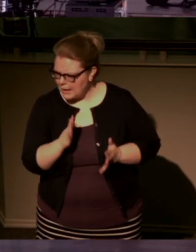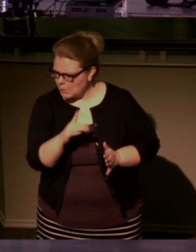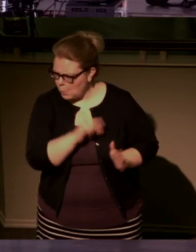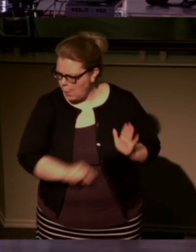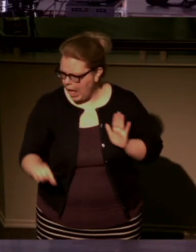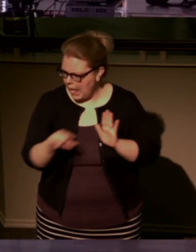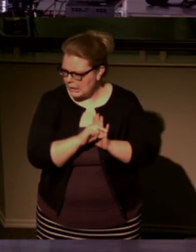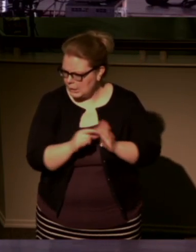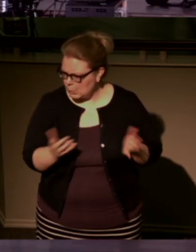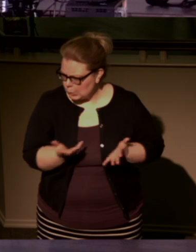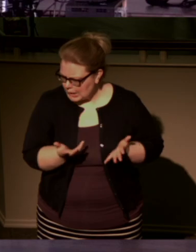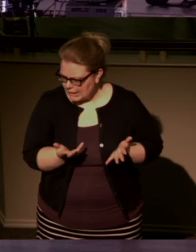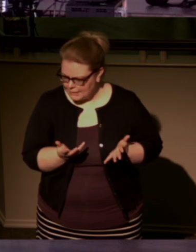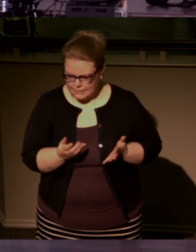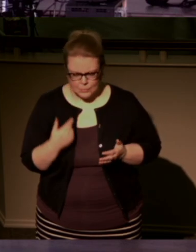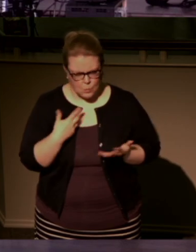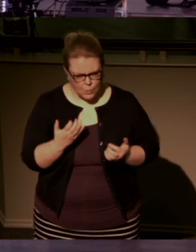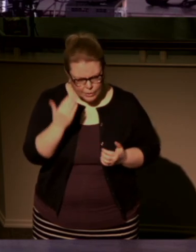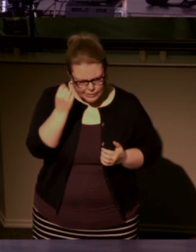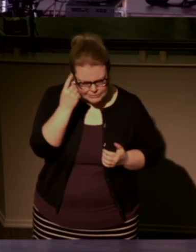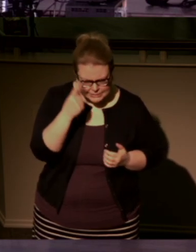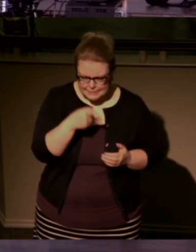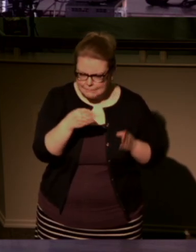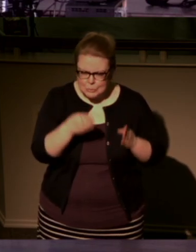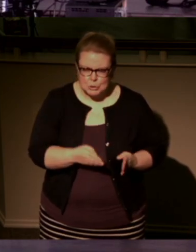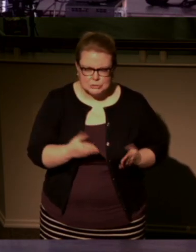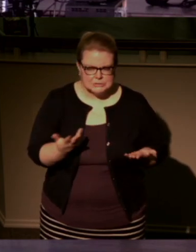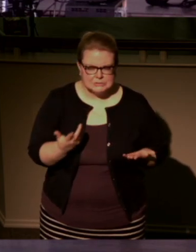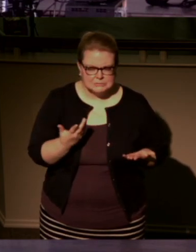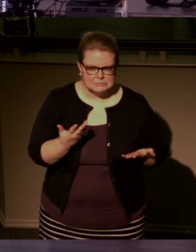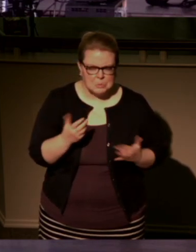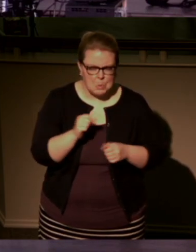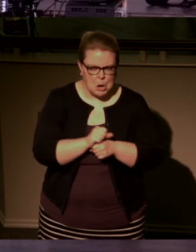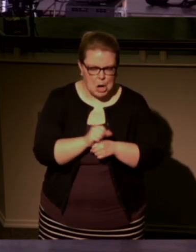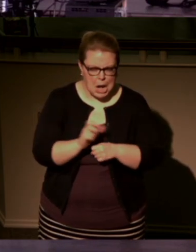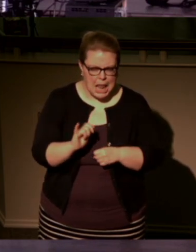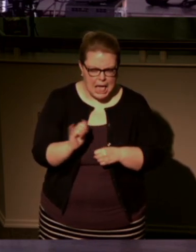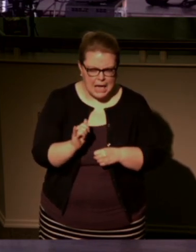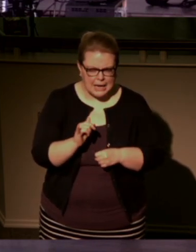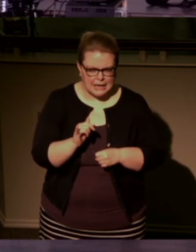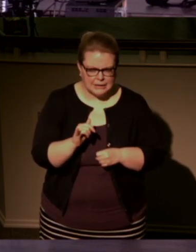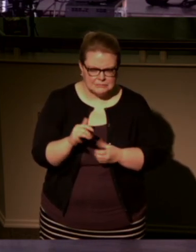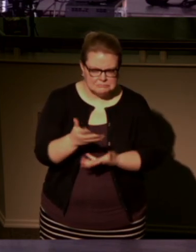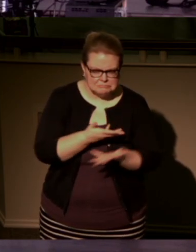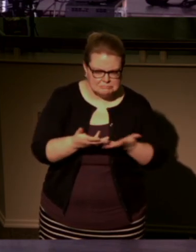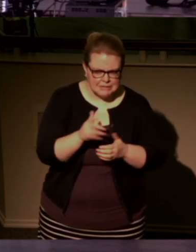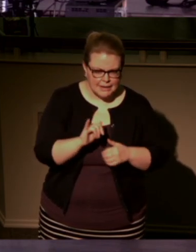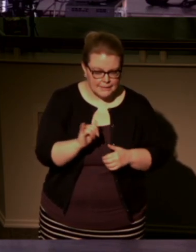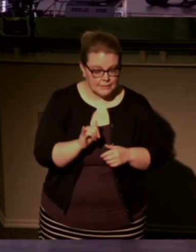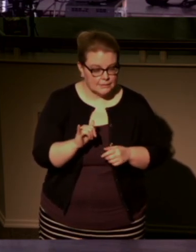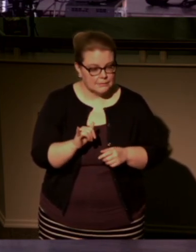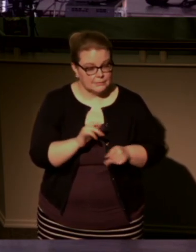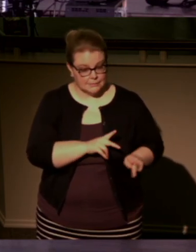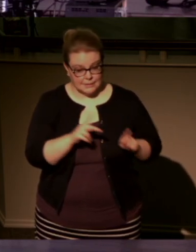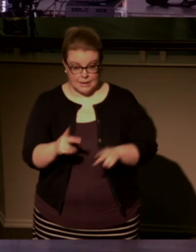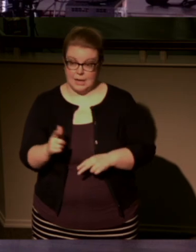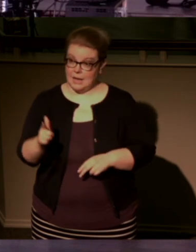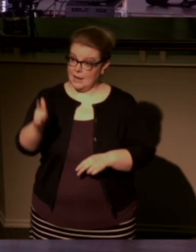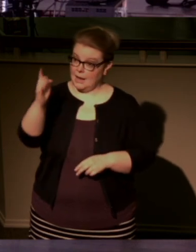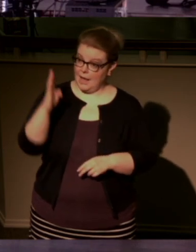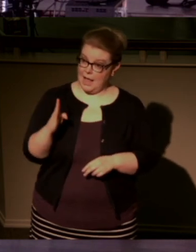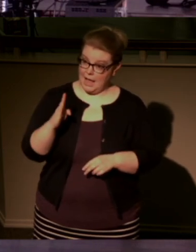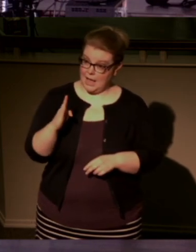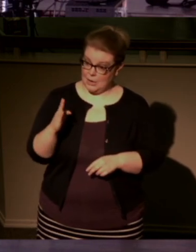want to understand how that person is. And listen, I want you to know that when God is putting you on the trial, when